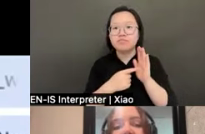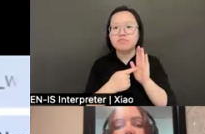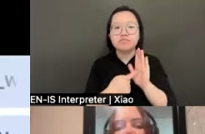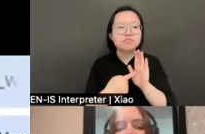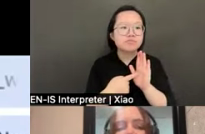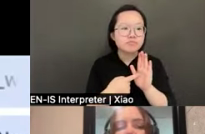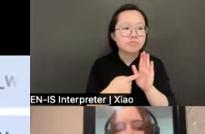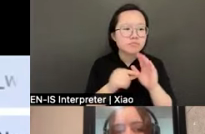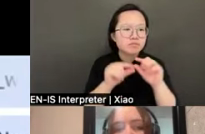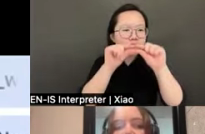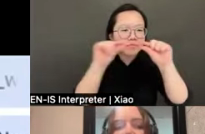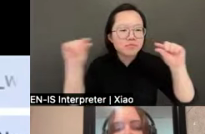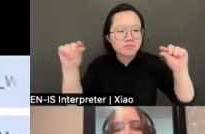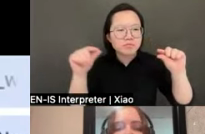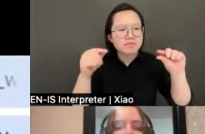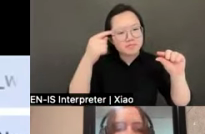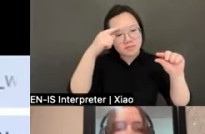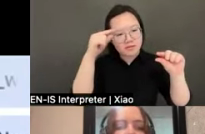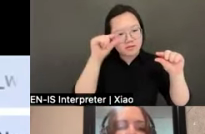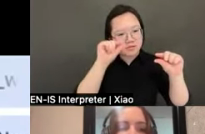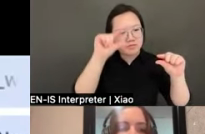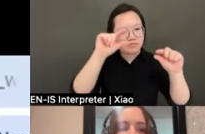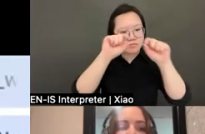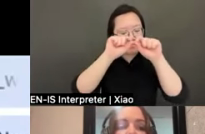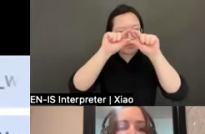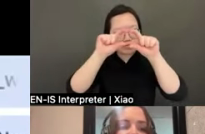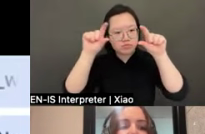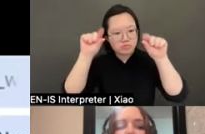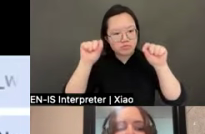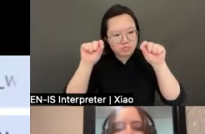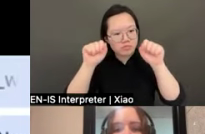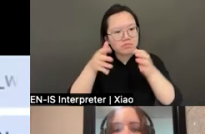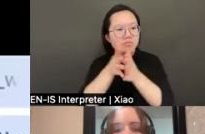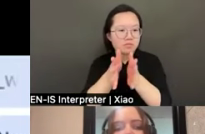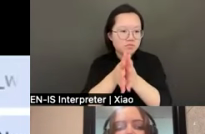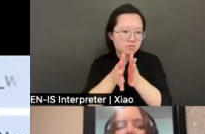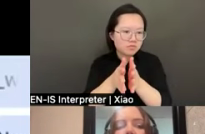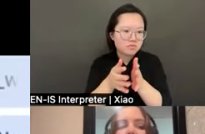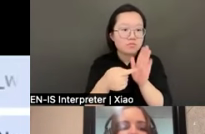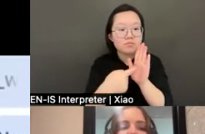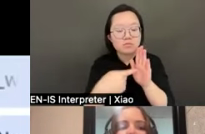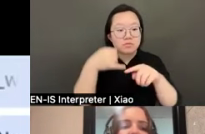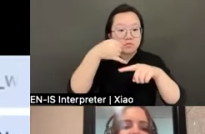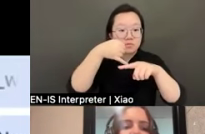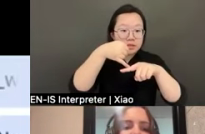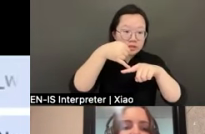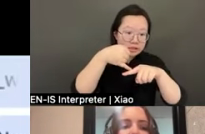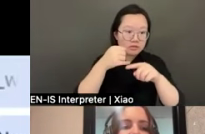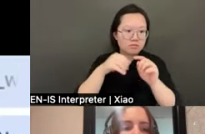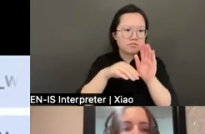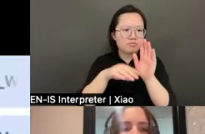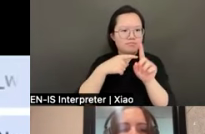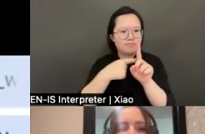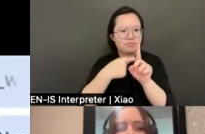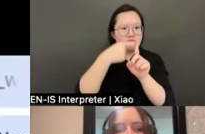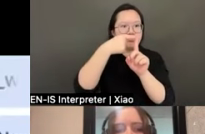the likelihood of the risk occurring, and so what each what low, medium, and high mean. So you can also write what